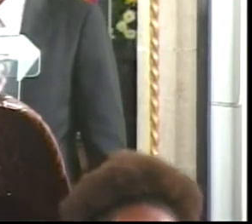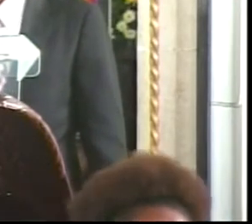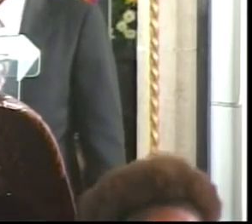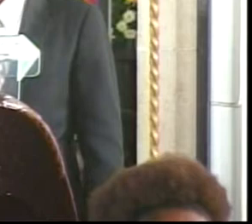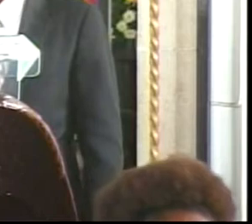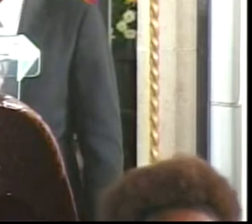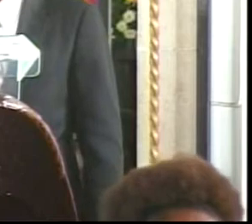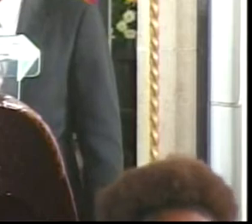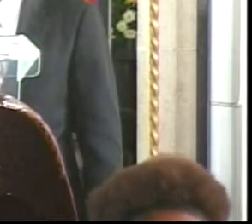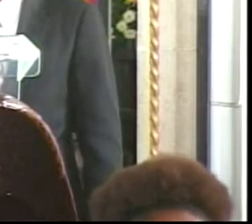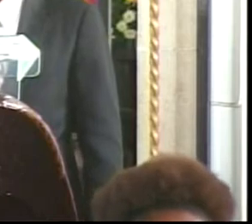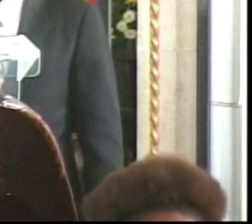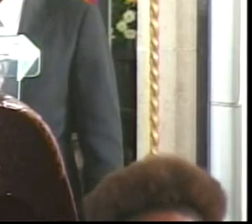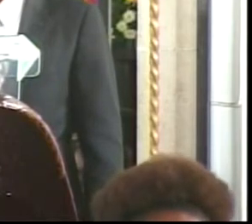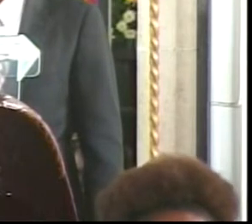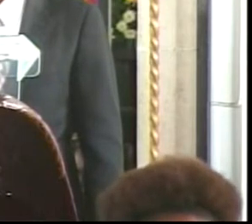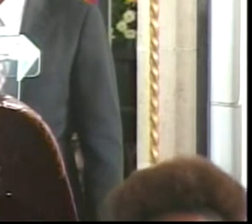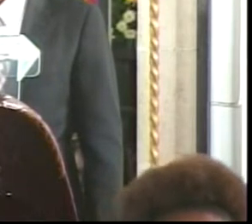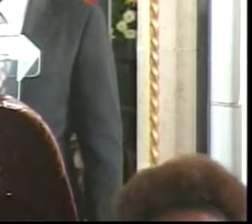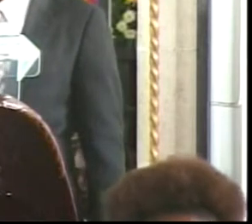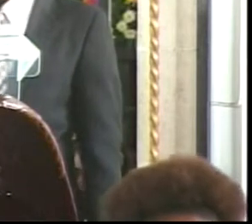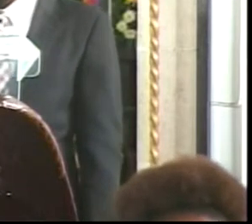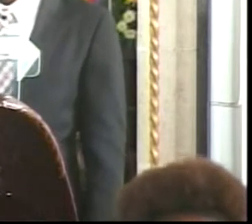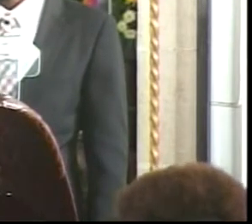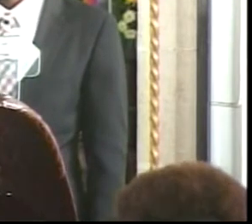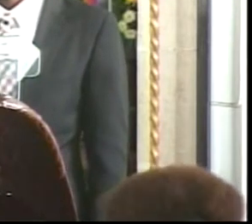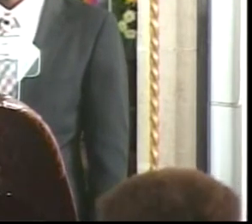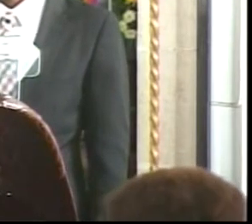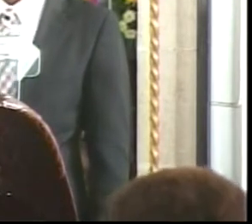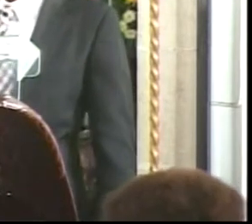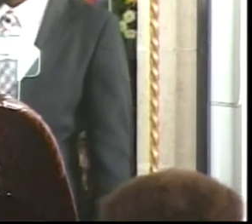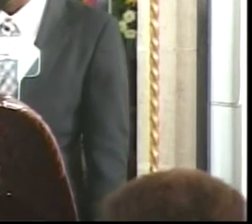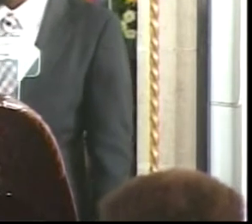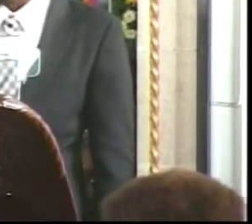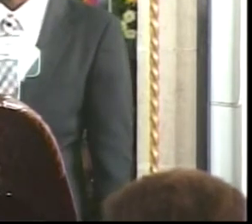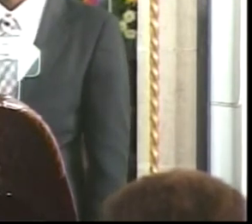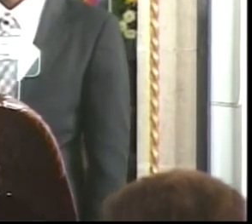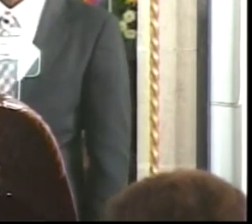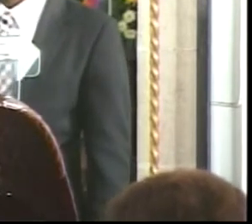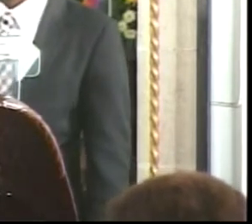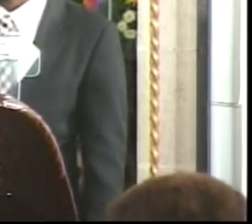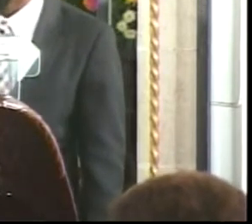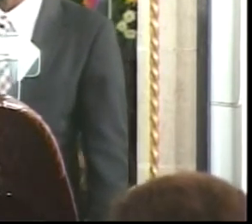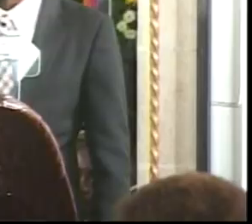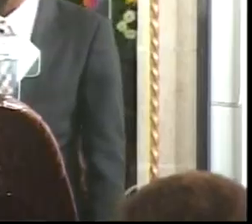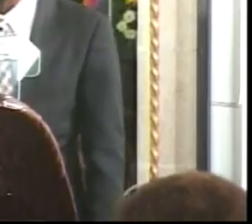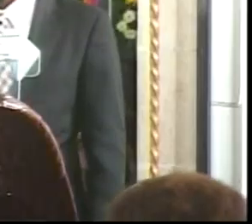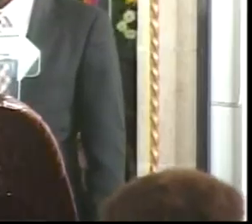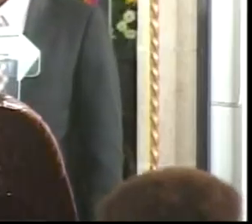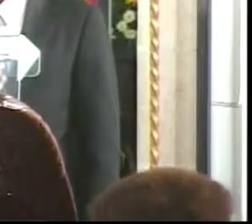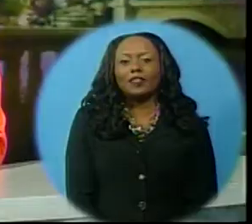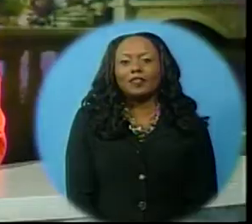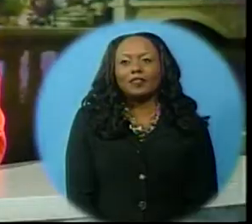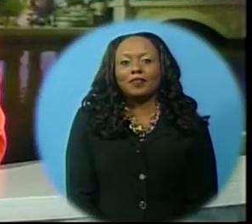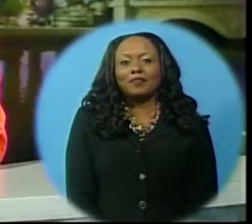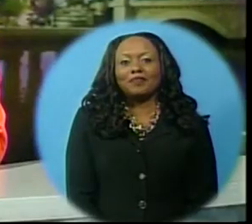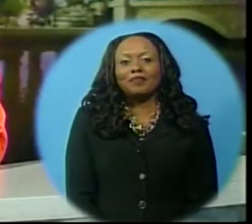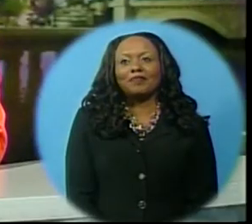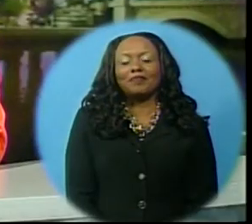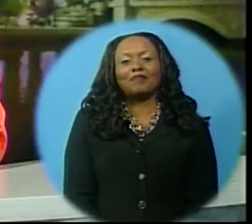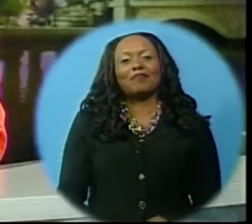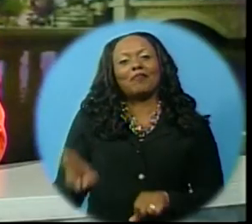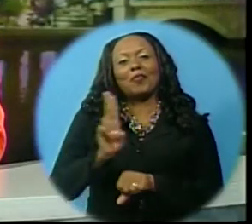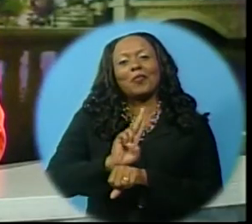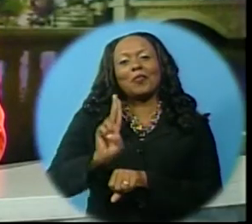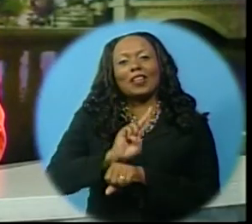Then, possibly, You can talk to me. Well,